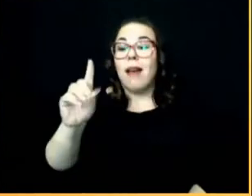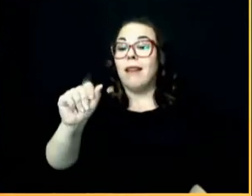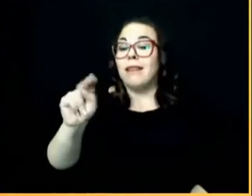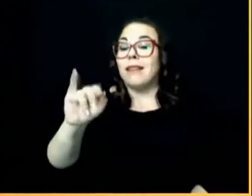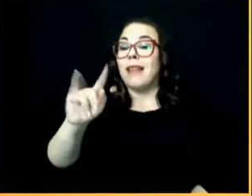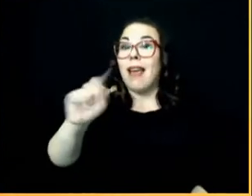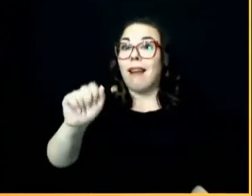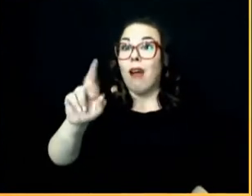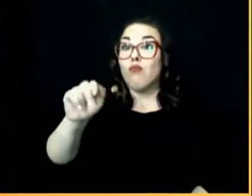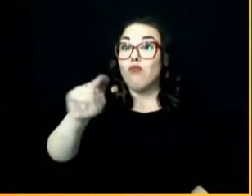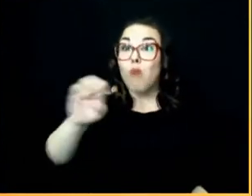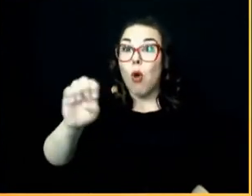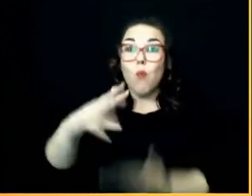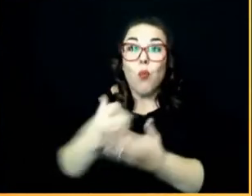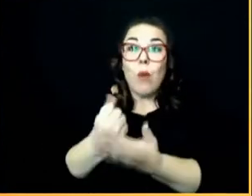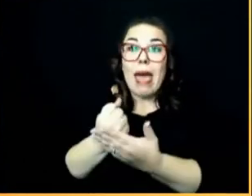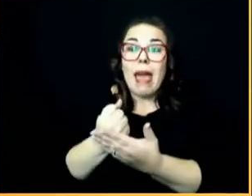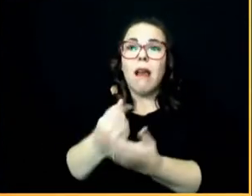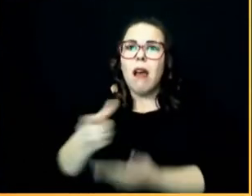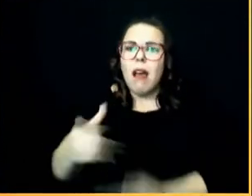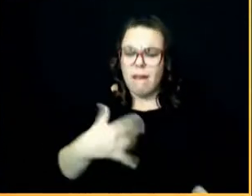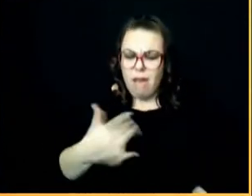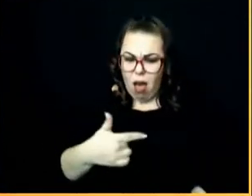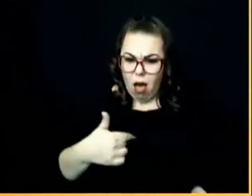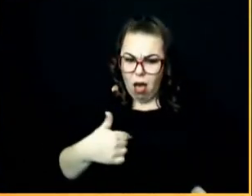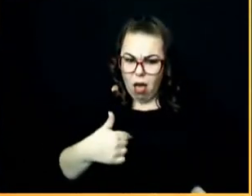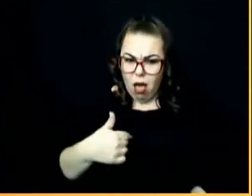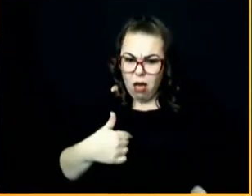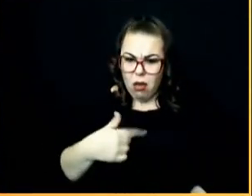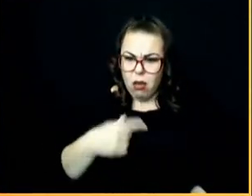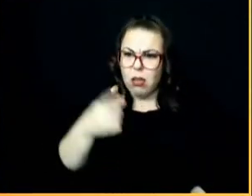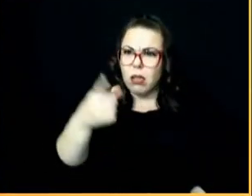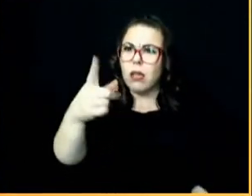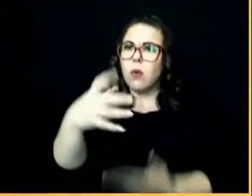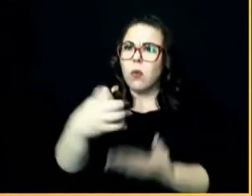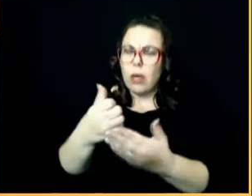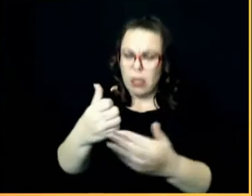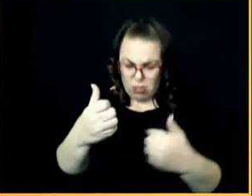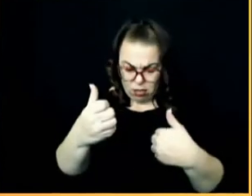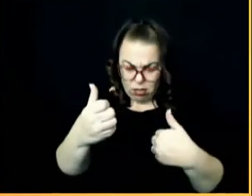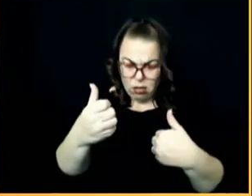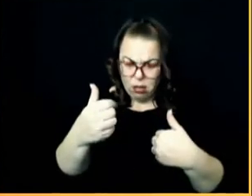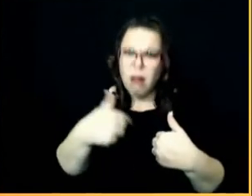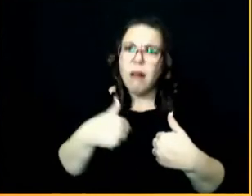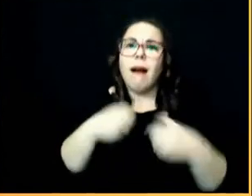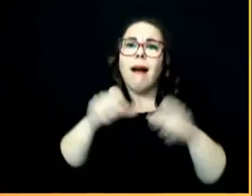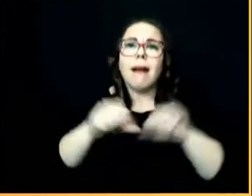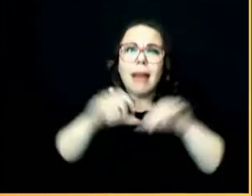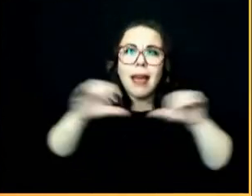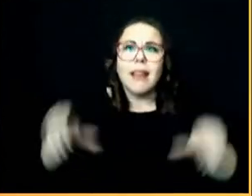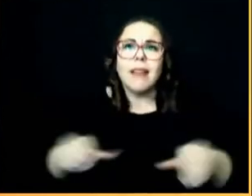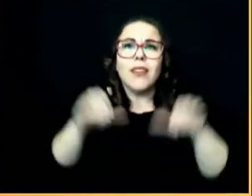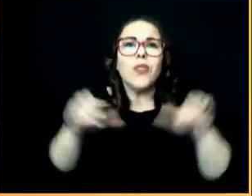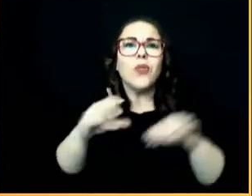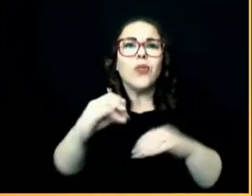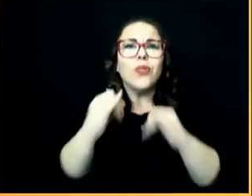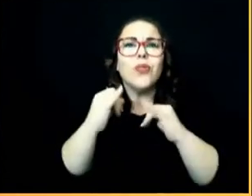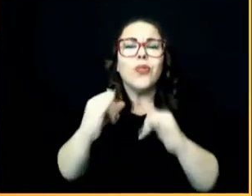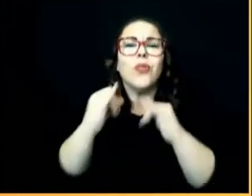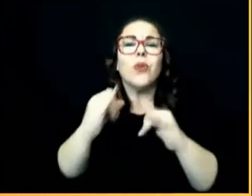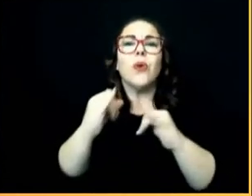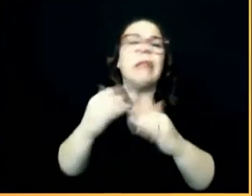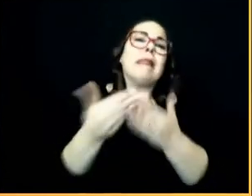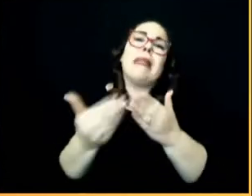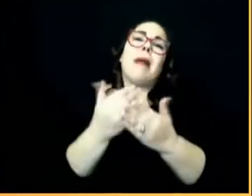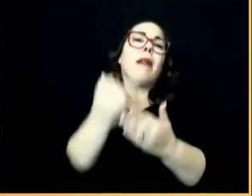And I think this is a dynamic that's going to be familiar to any trans person, whether you have aspirations to run for office or not.